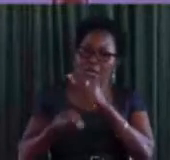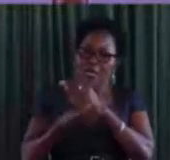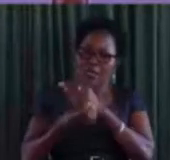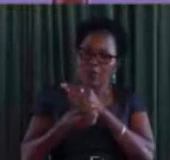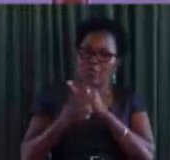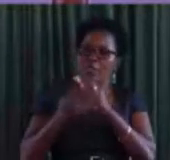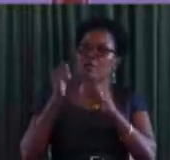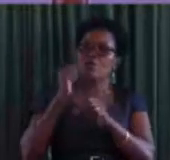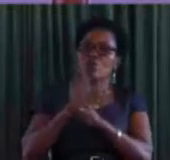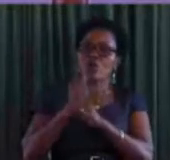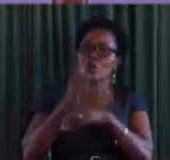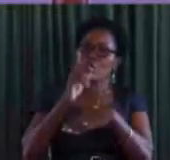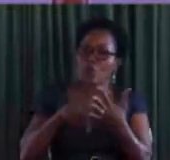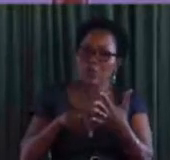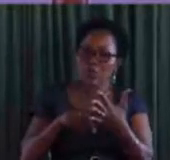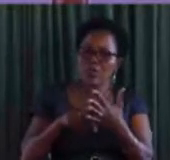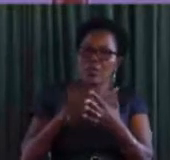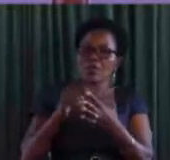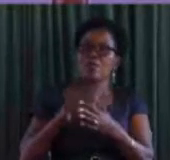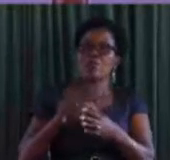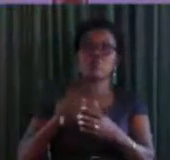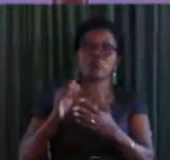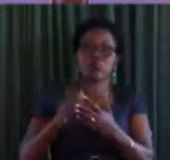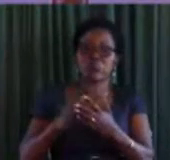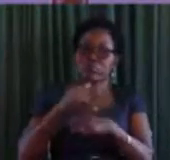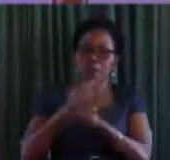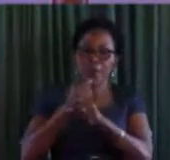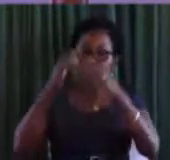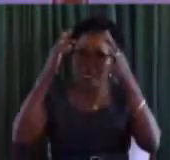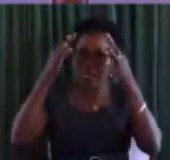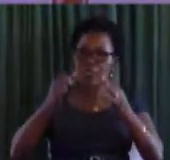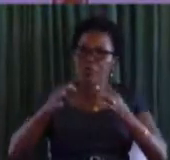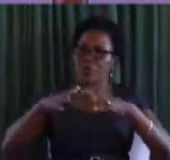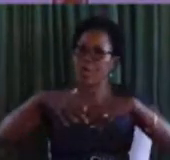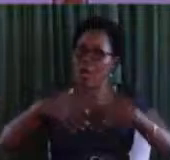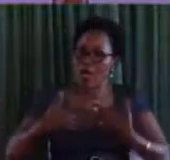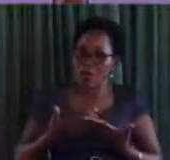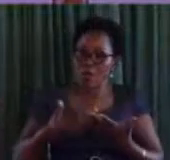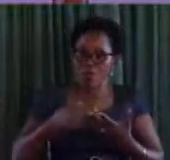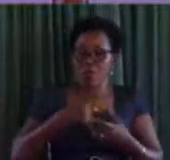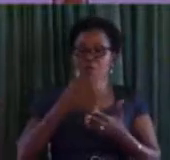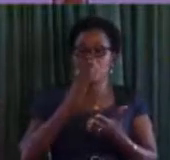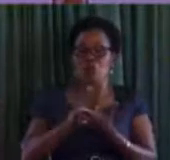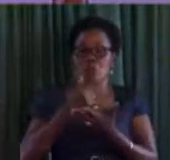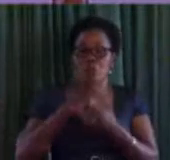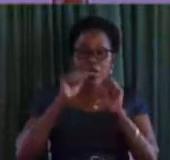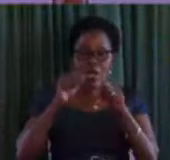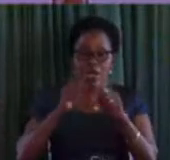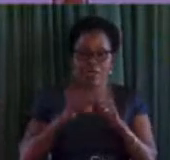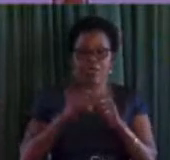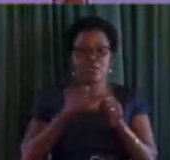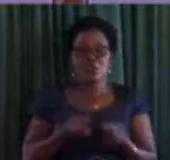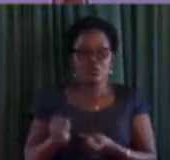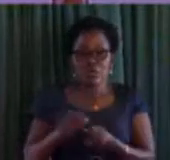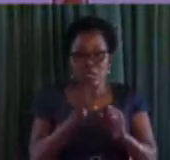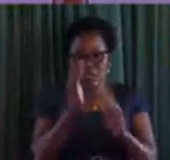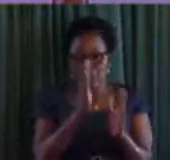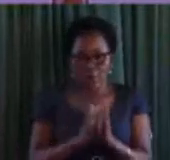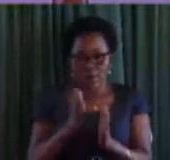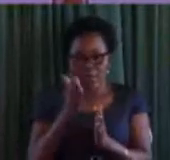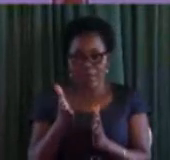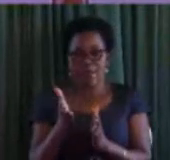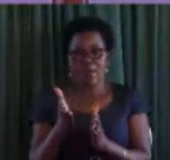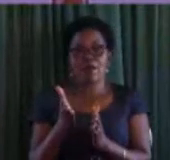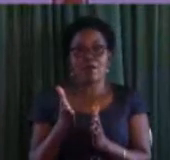decisions. I also agree, and it is in their strategic plan, to involve